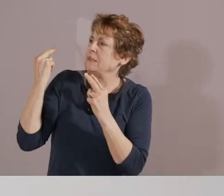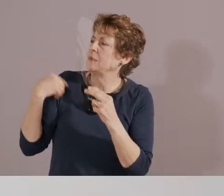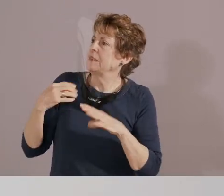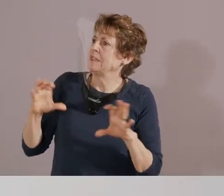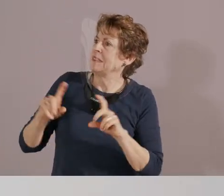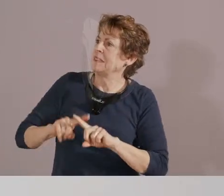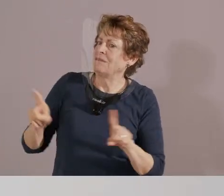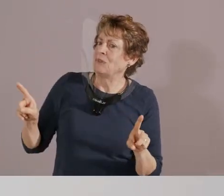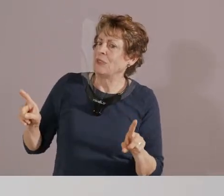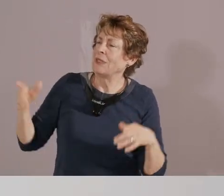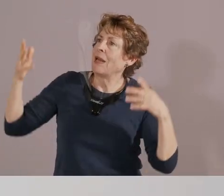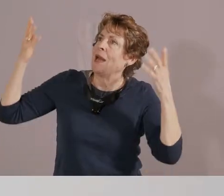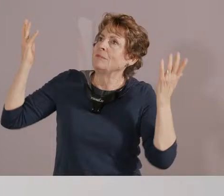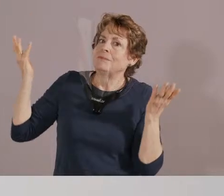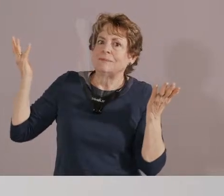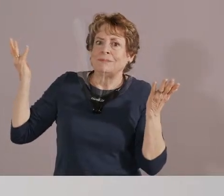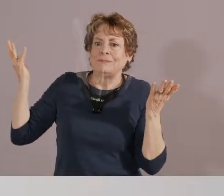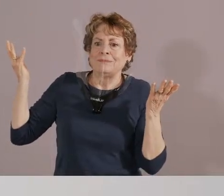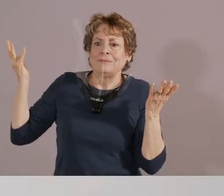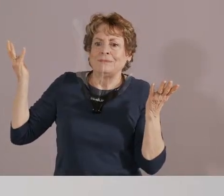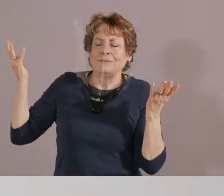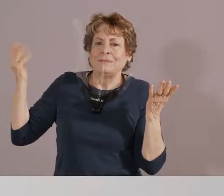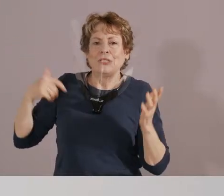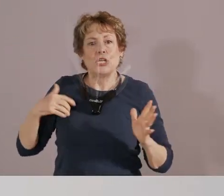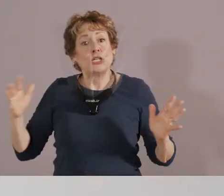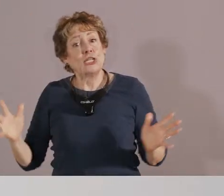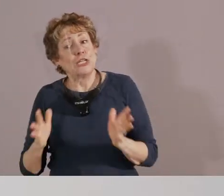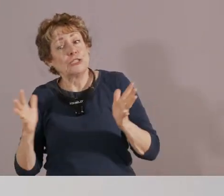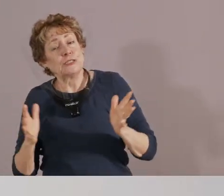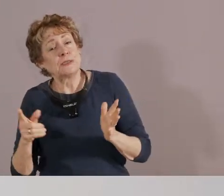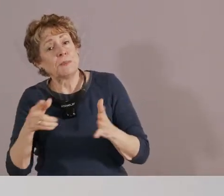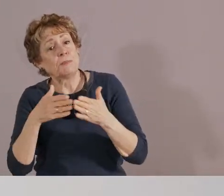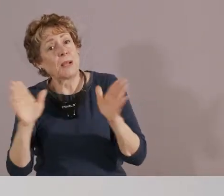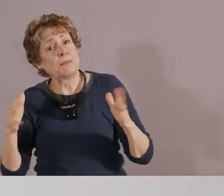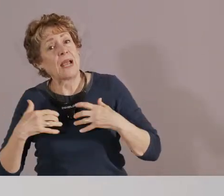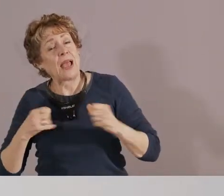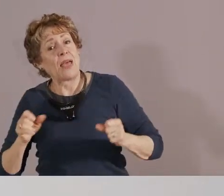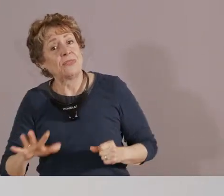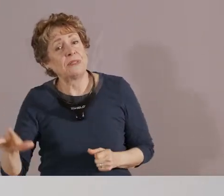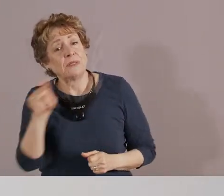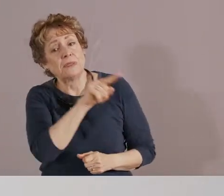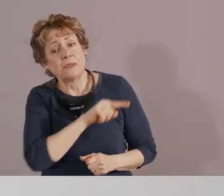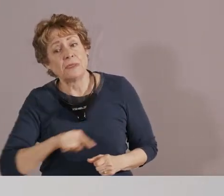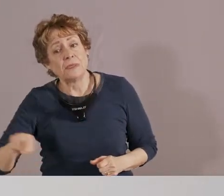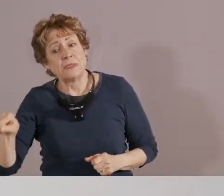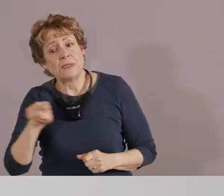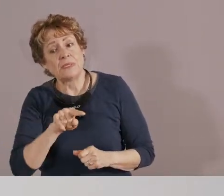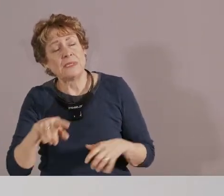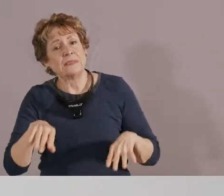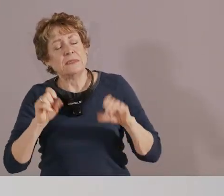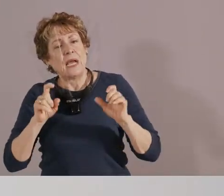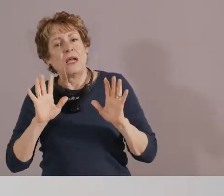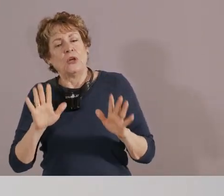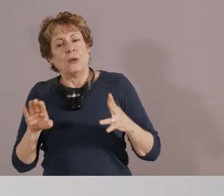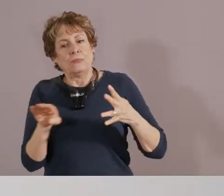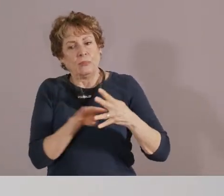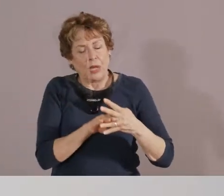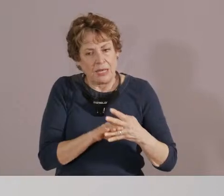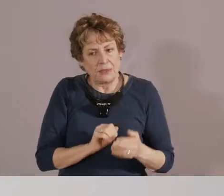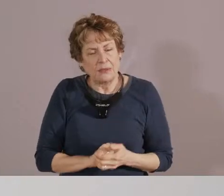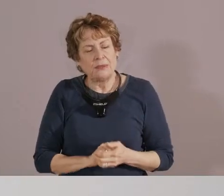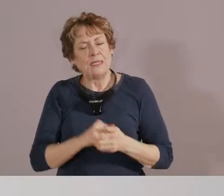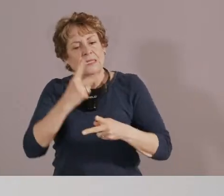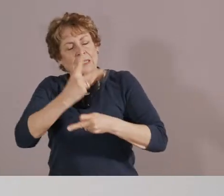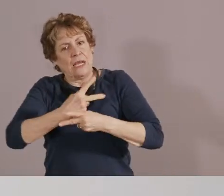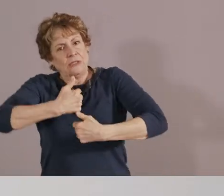Encouraged public health to take breaks and encouraged public health to do that self-care, because I think we've just been going and going and going. We've been